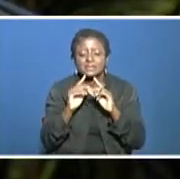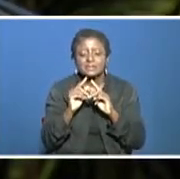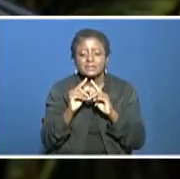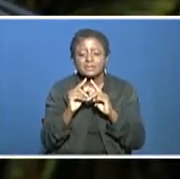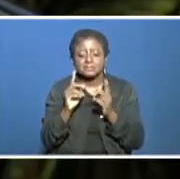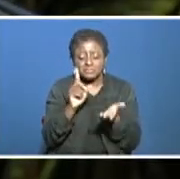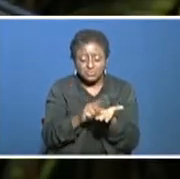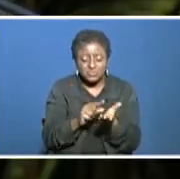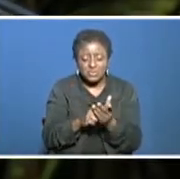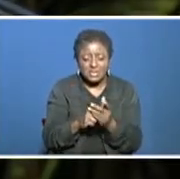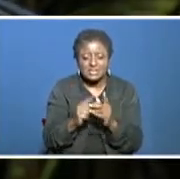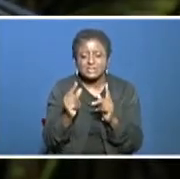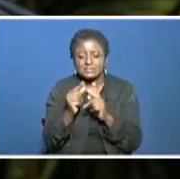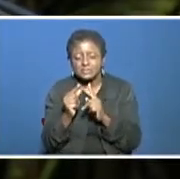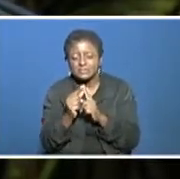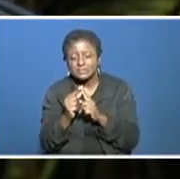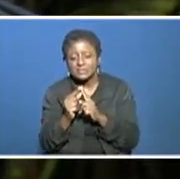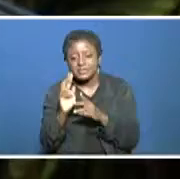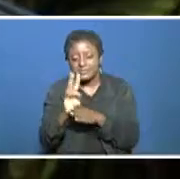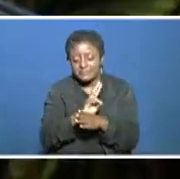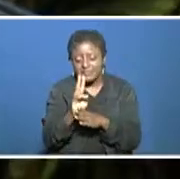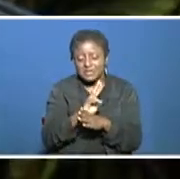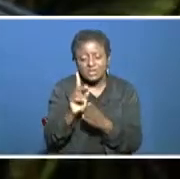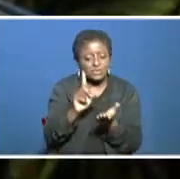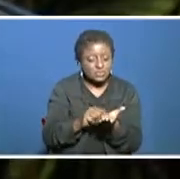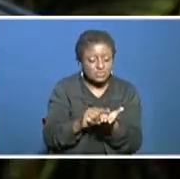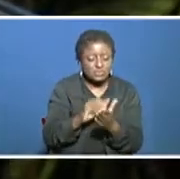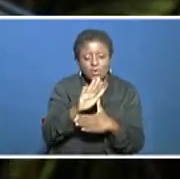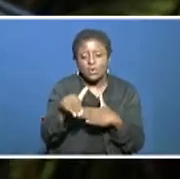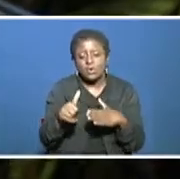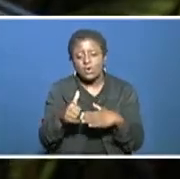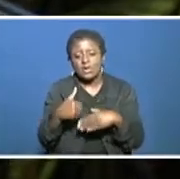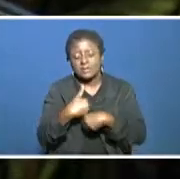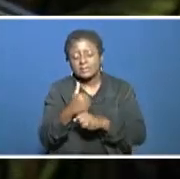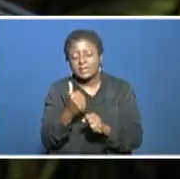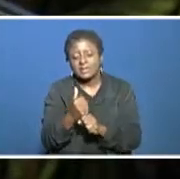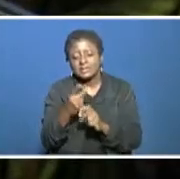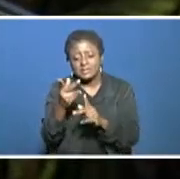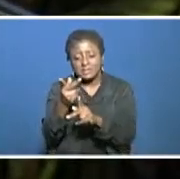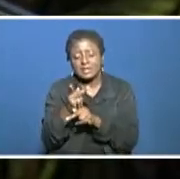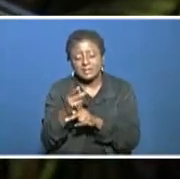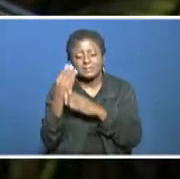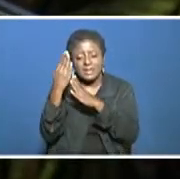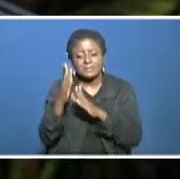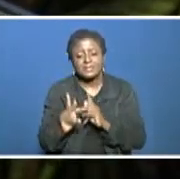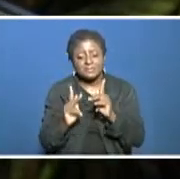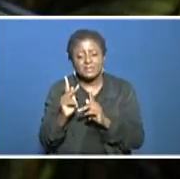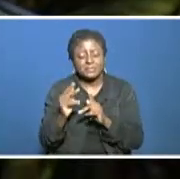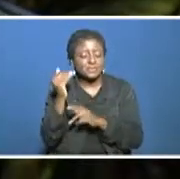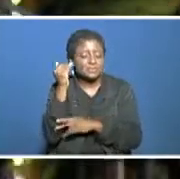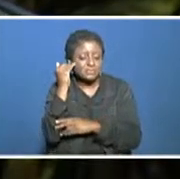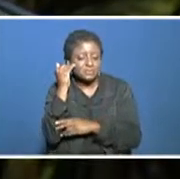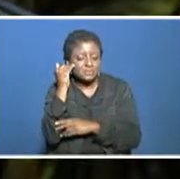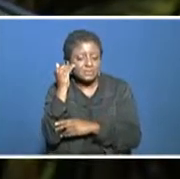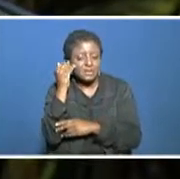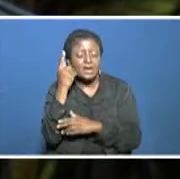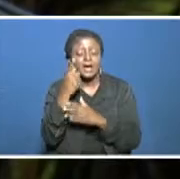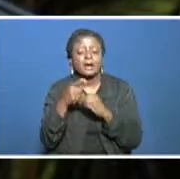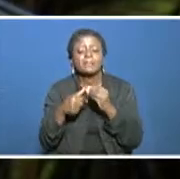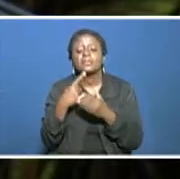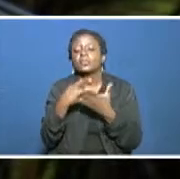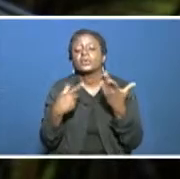video newsreels are all produced in an attempt to keep the Bahamian people informed about what we are